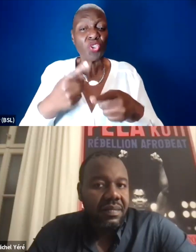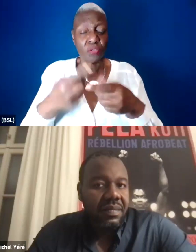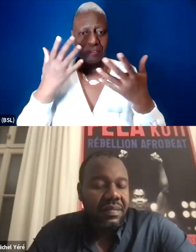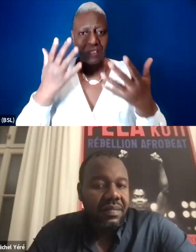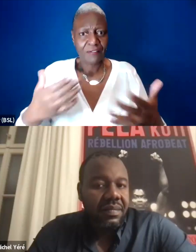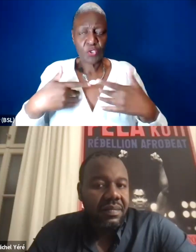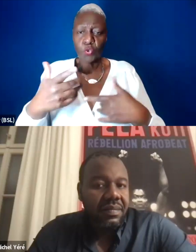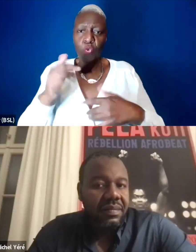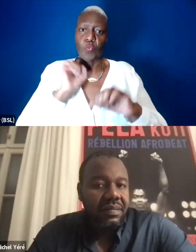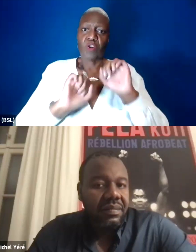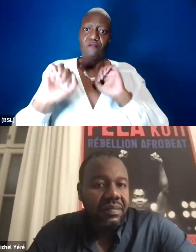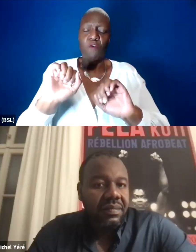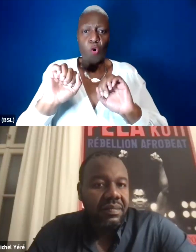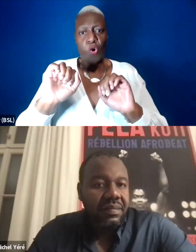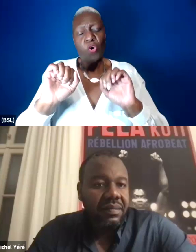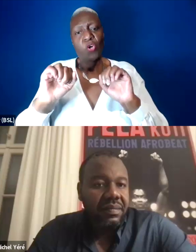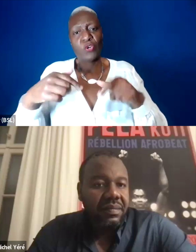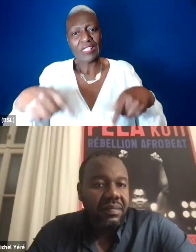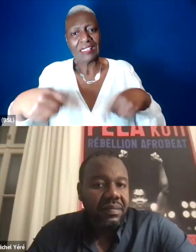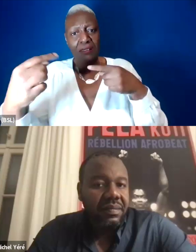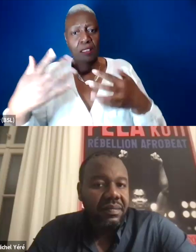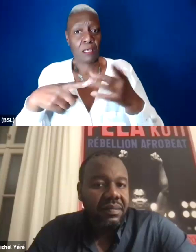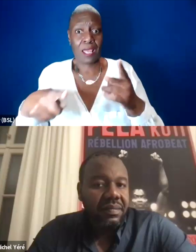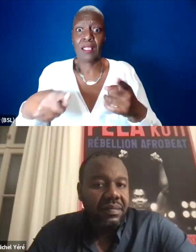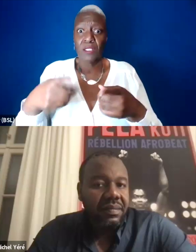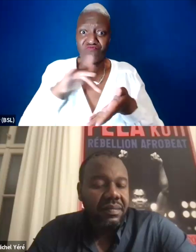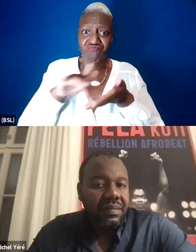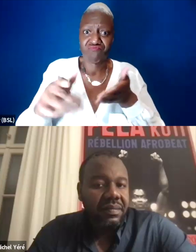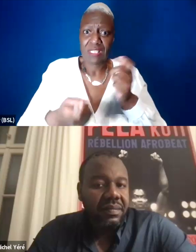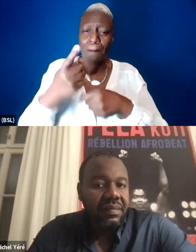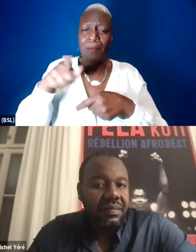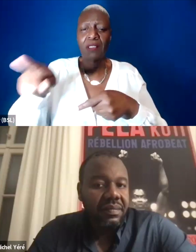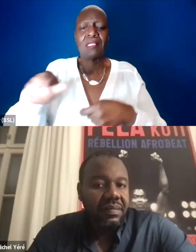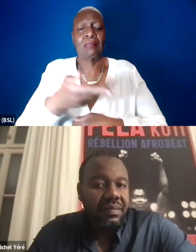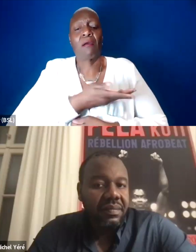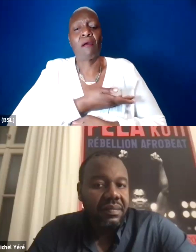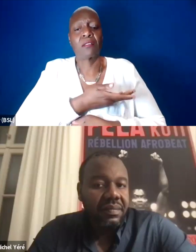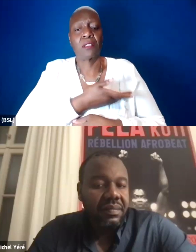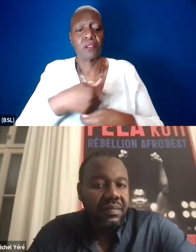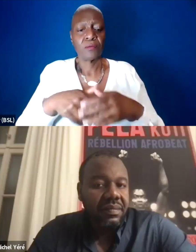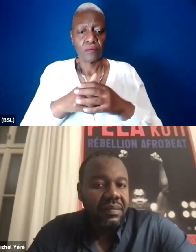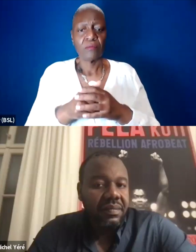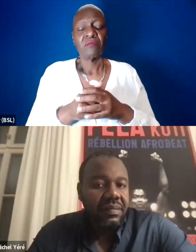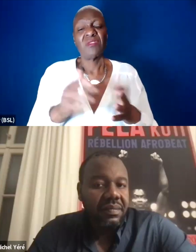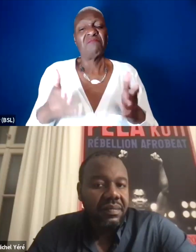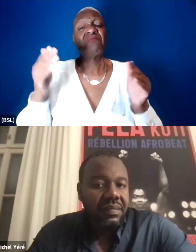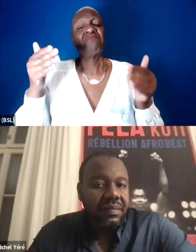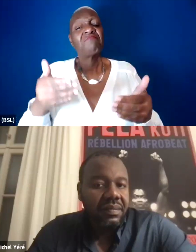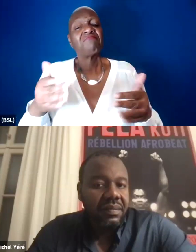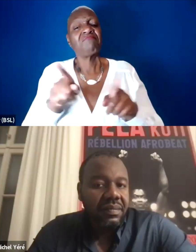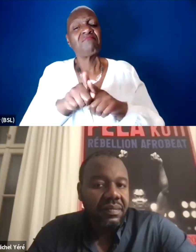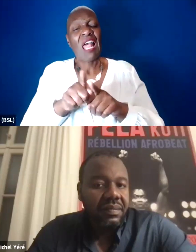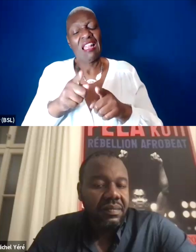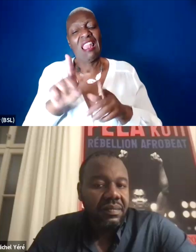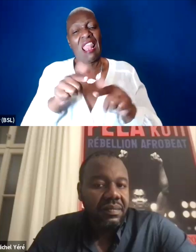voice dissent as a genocide is unfolding in Gaza. A crucial aspect of voicing dissent is, of course, language. It is